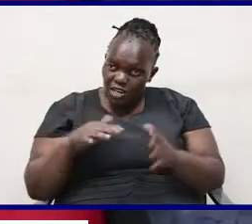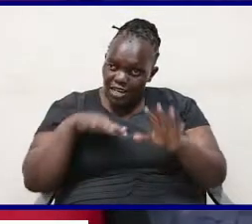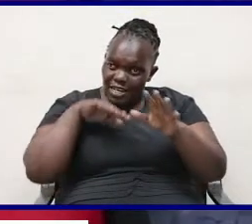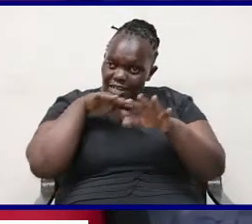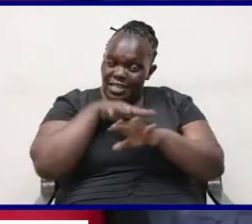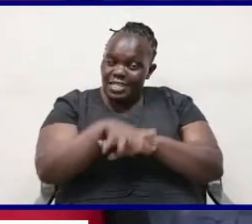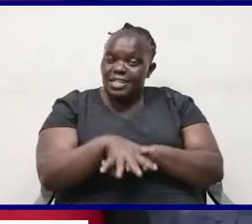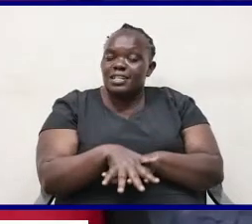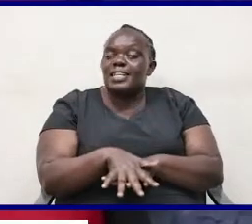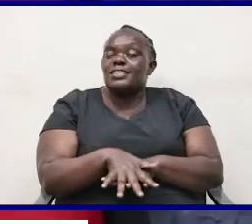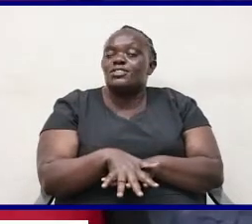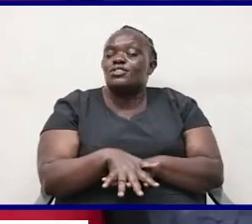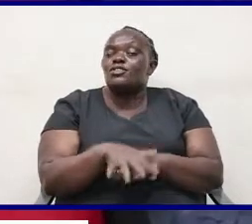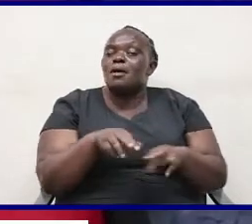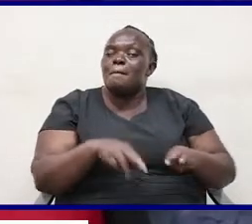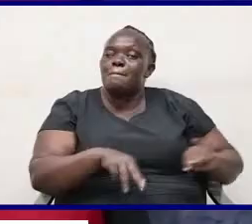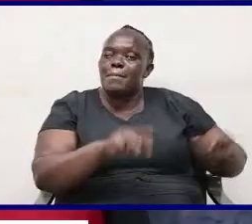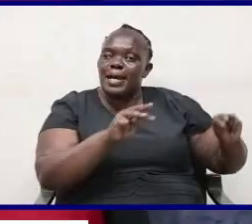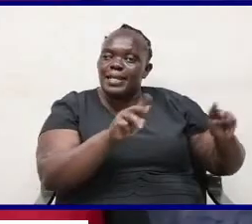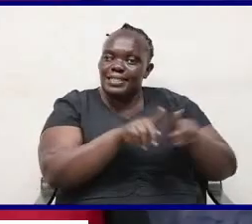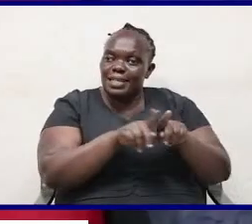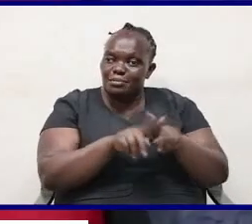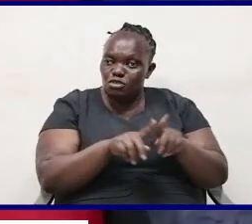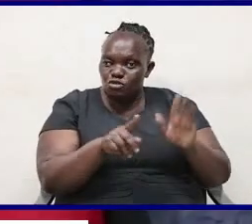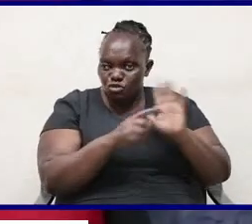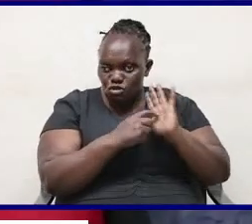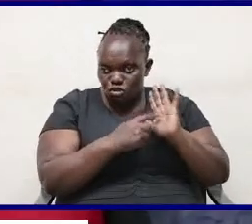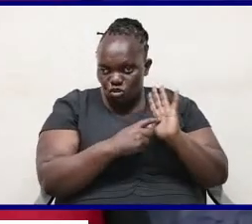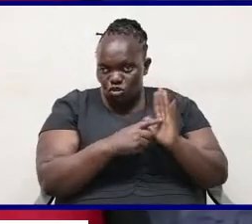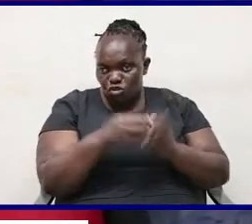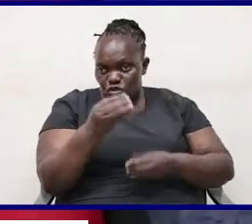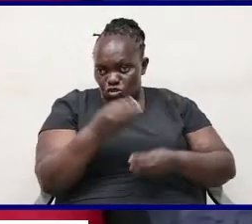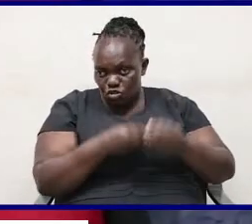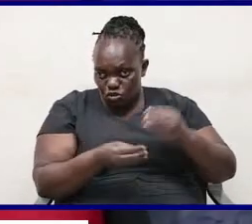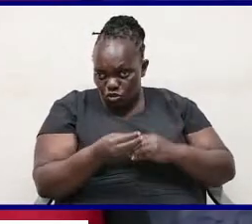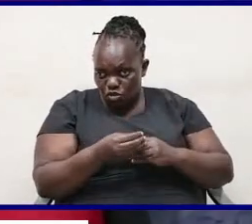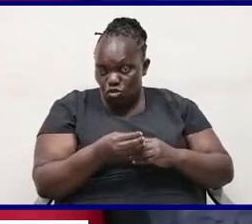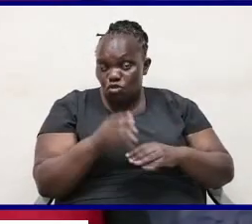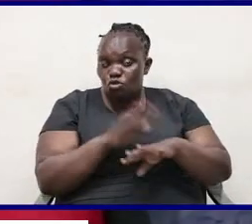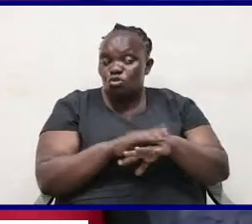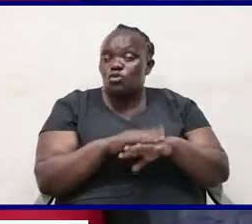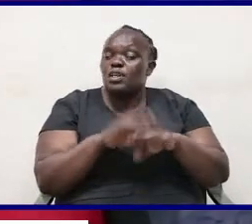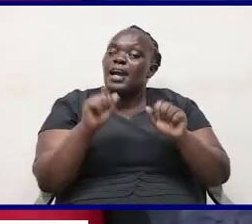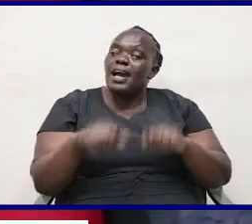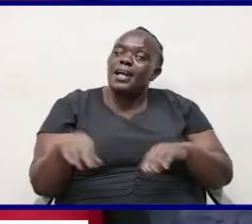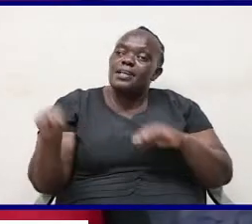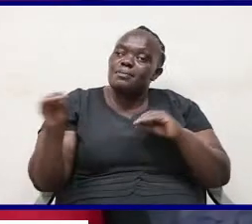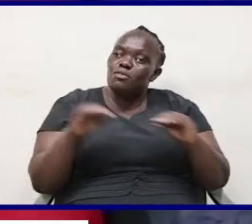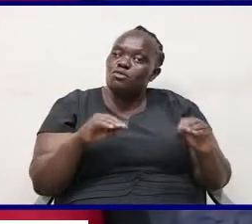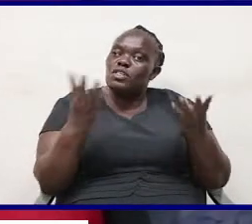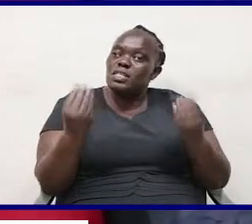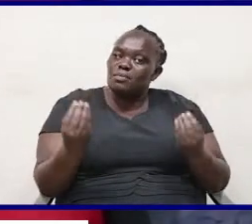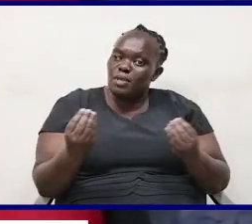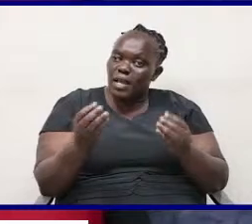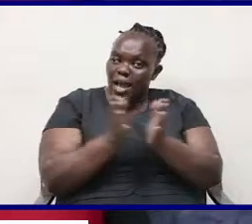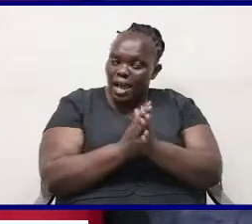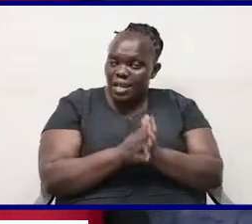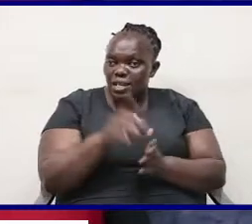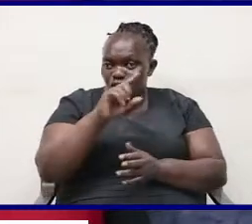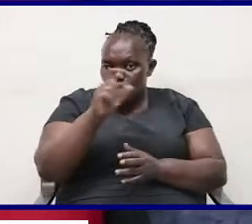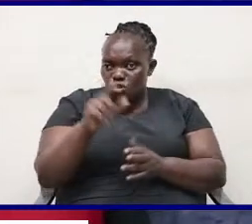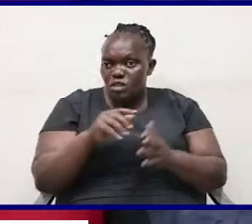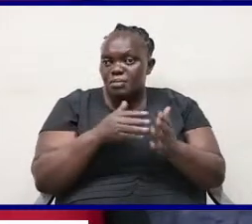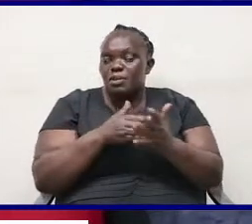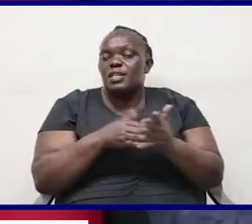integration mechanisms to simplify trade so that their goods can move seamlessly across